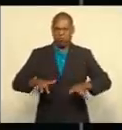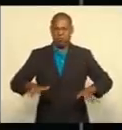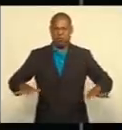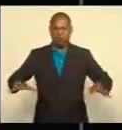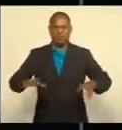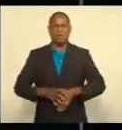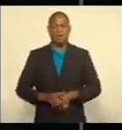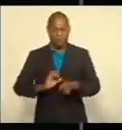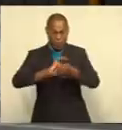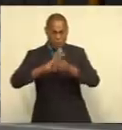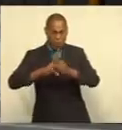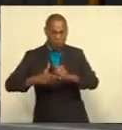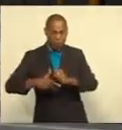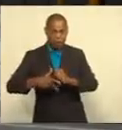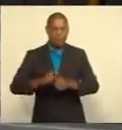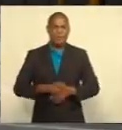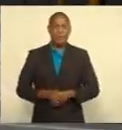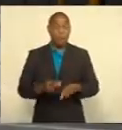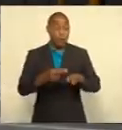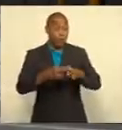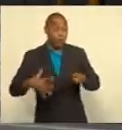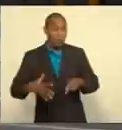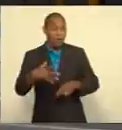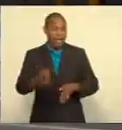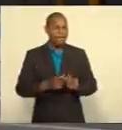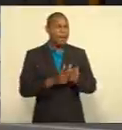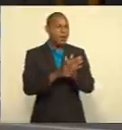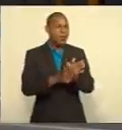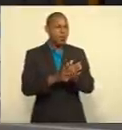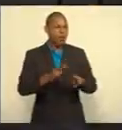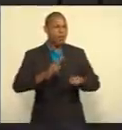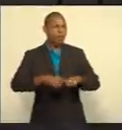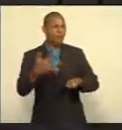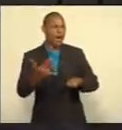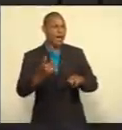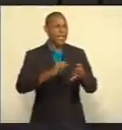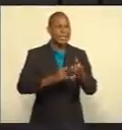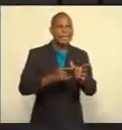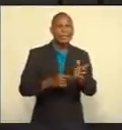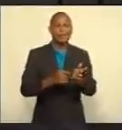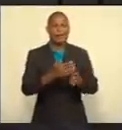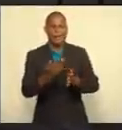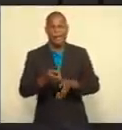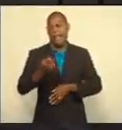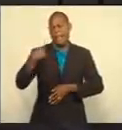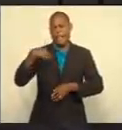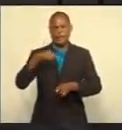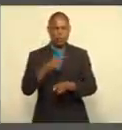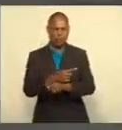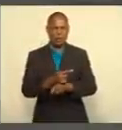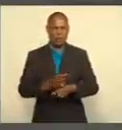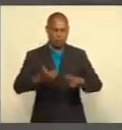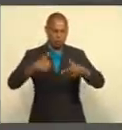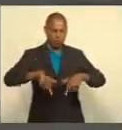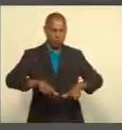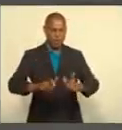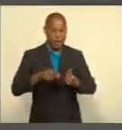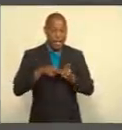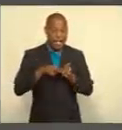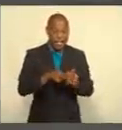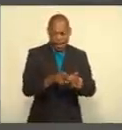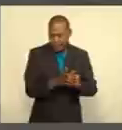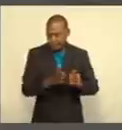COVID case. The funeral was held in Tavakumbu, Lautoka on Friday and Saturday last week. The woman travelled between Nandi and